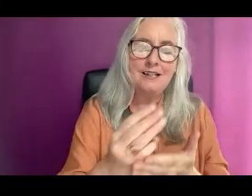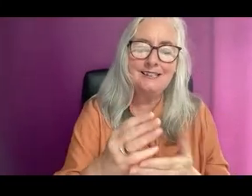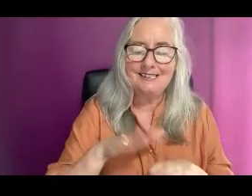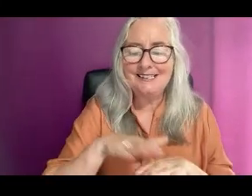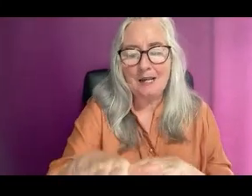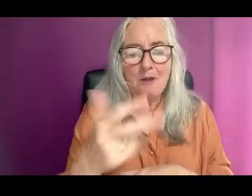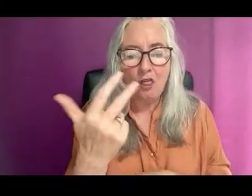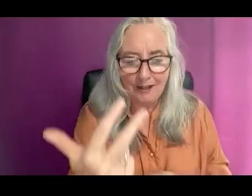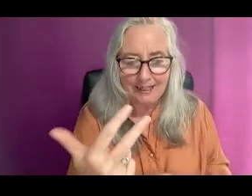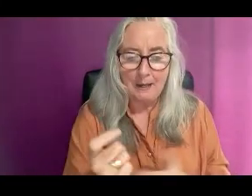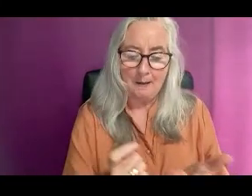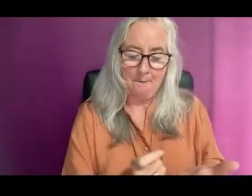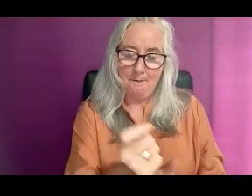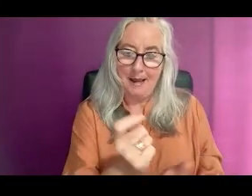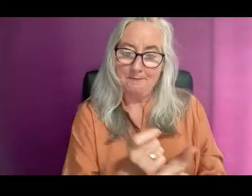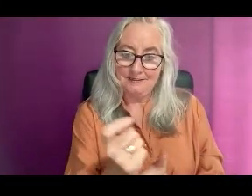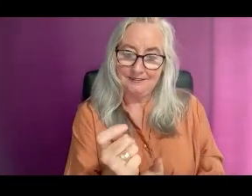payment. So once